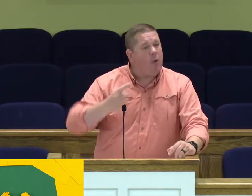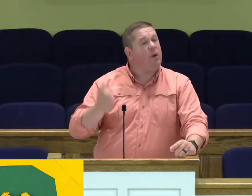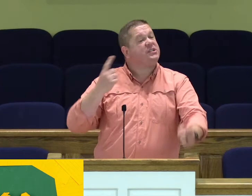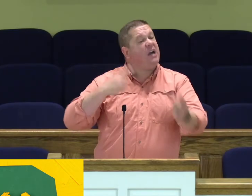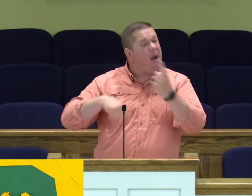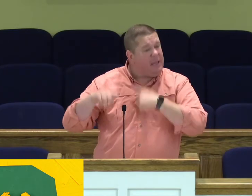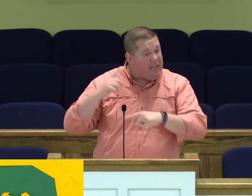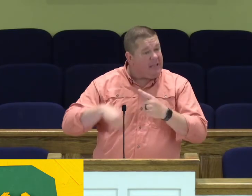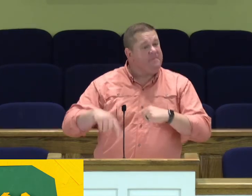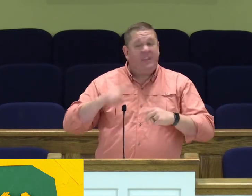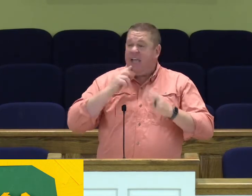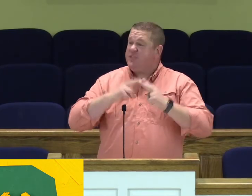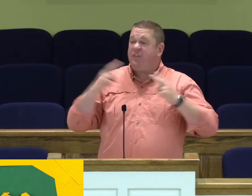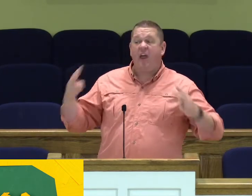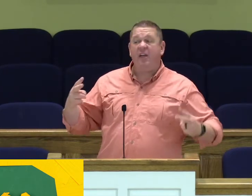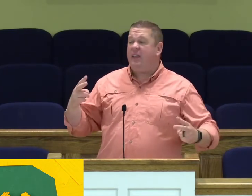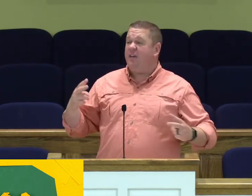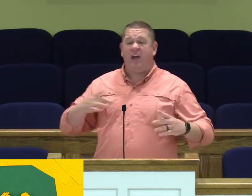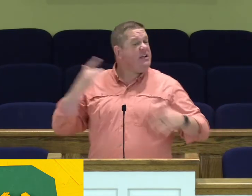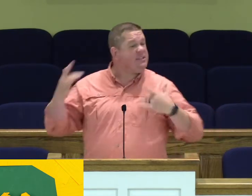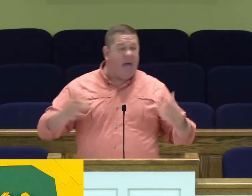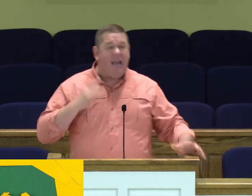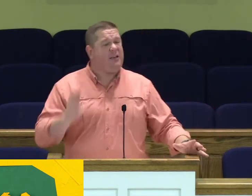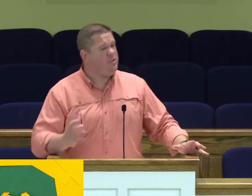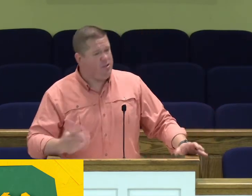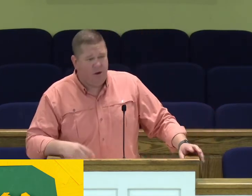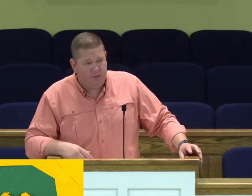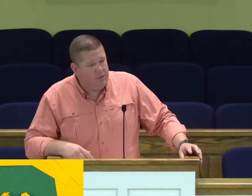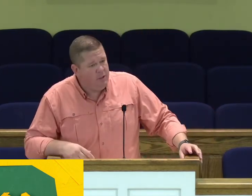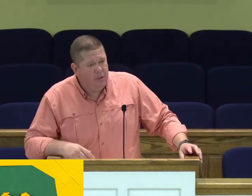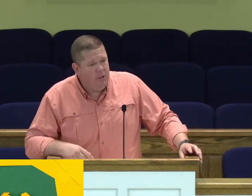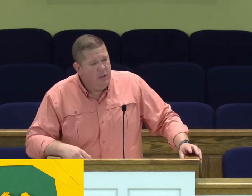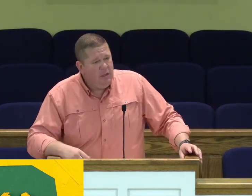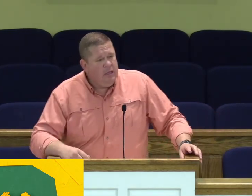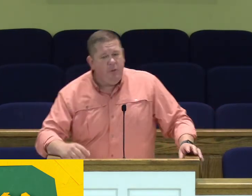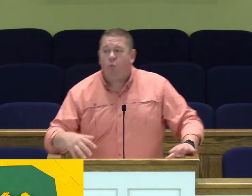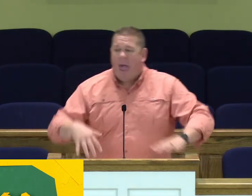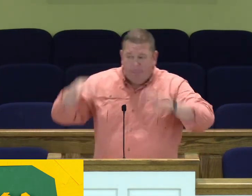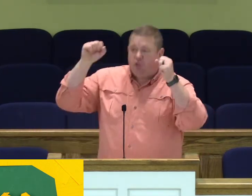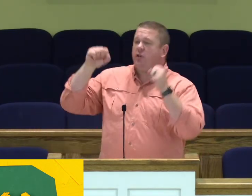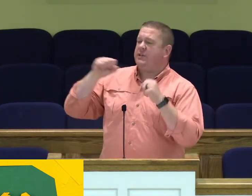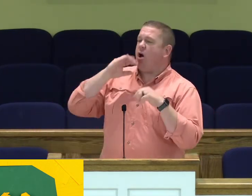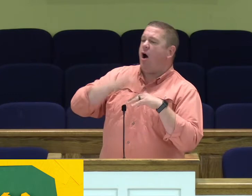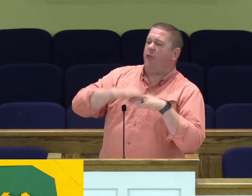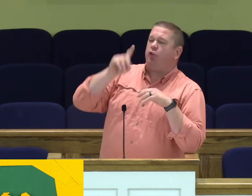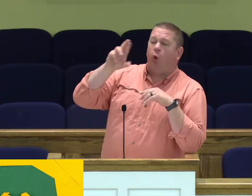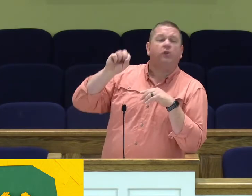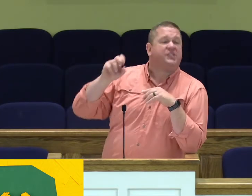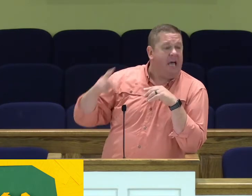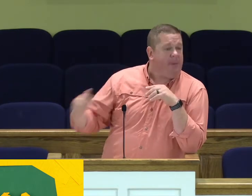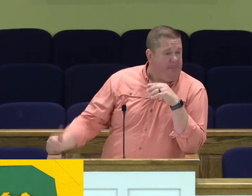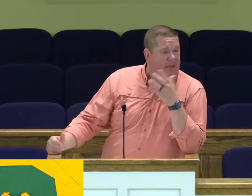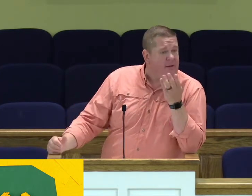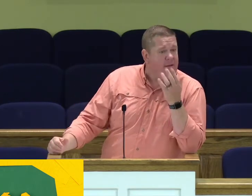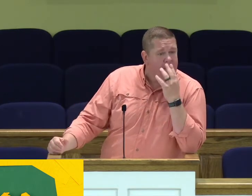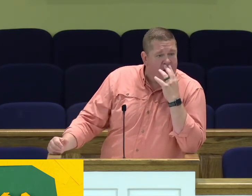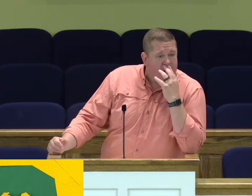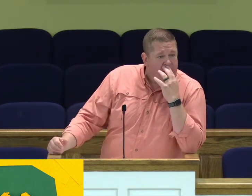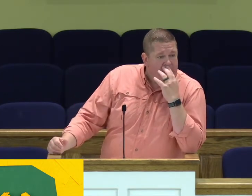understand that what is coming is very, very exciting as a church. I mean, the rapture is on the doorstep,